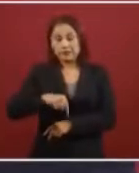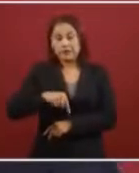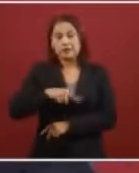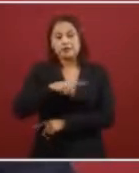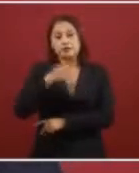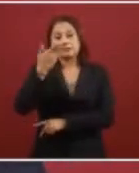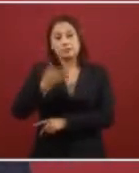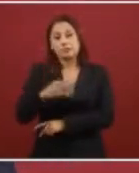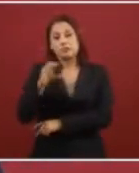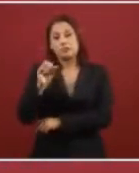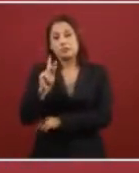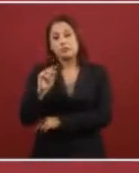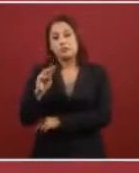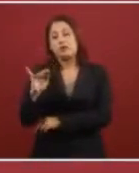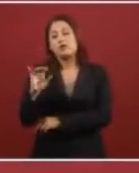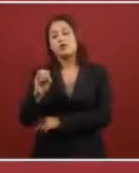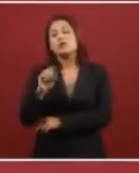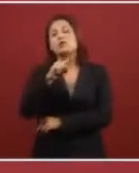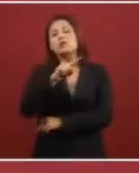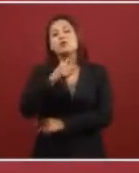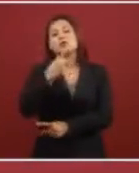with Pompey con with